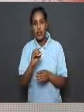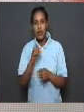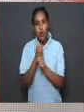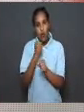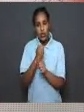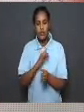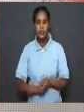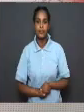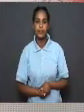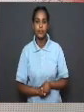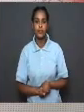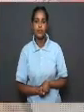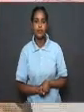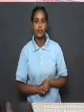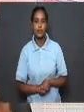and work.